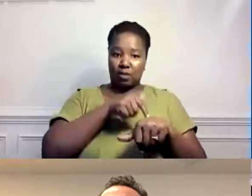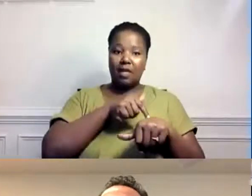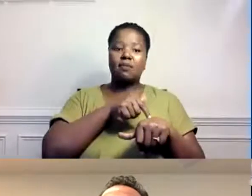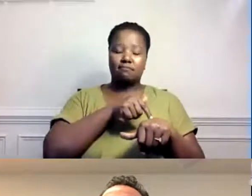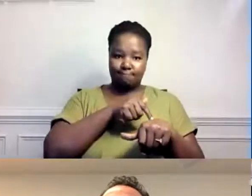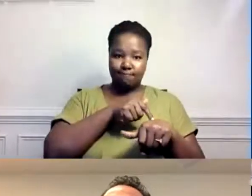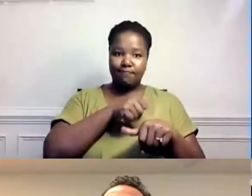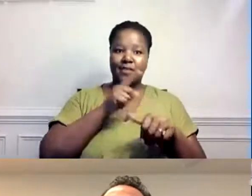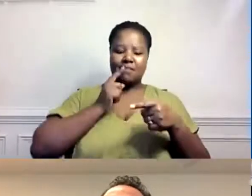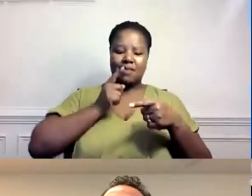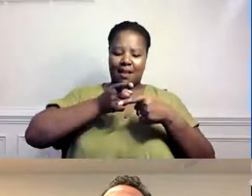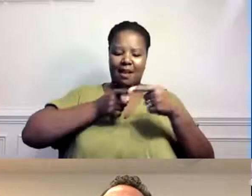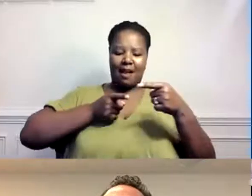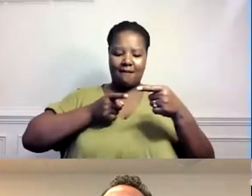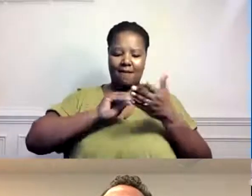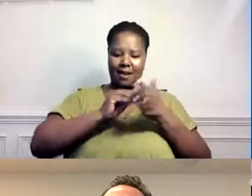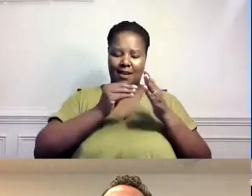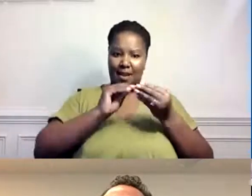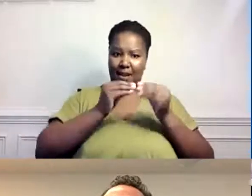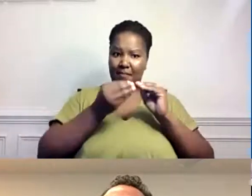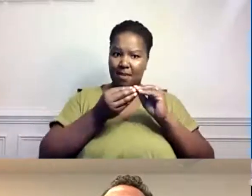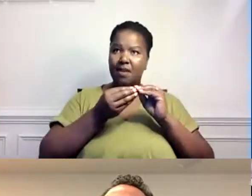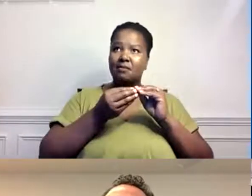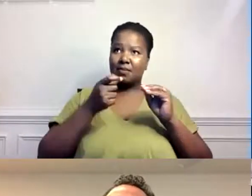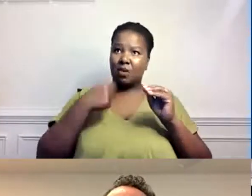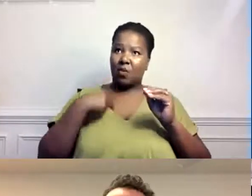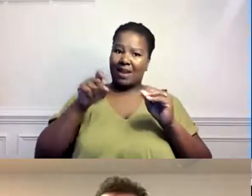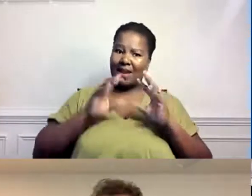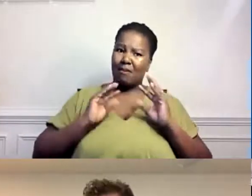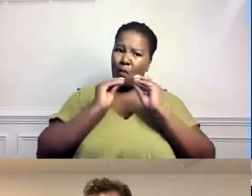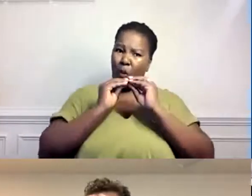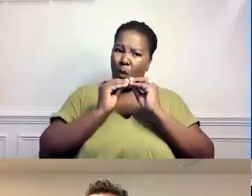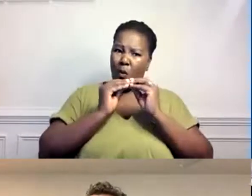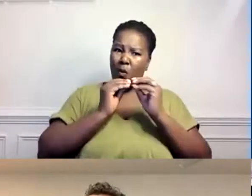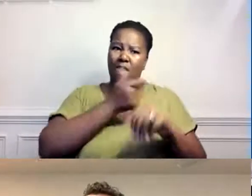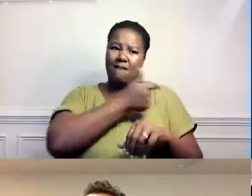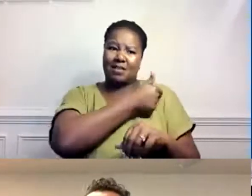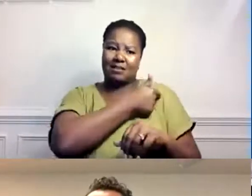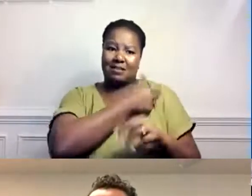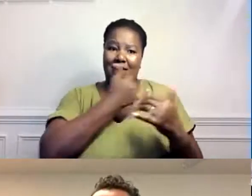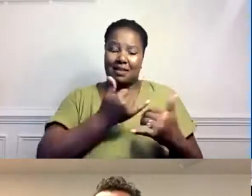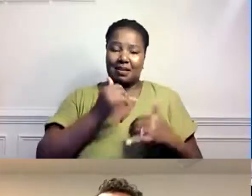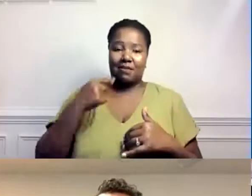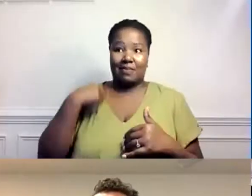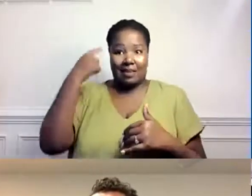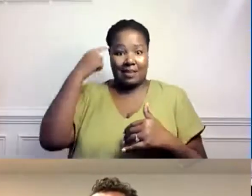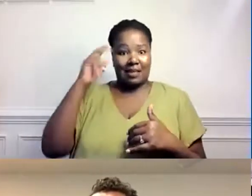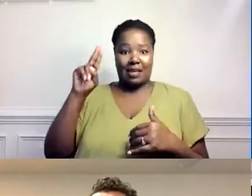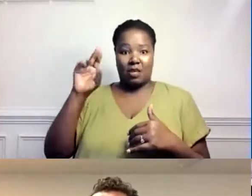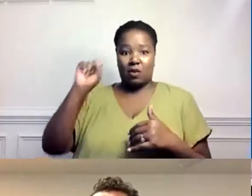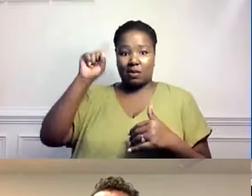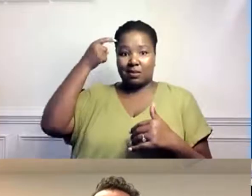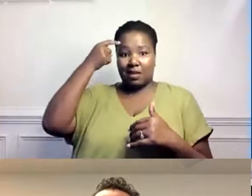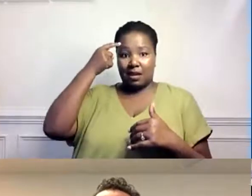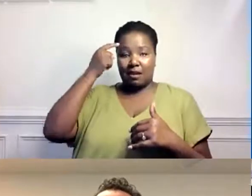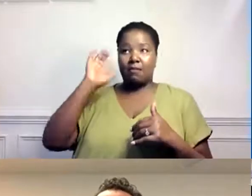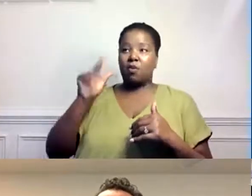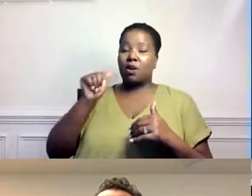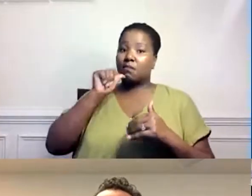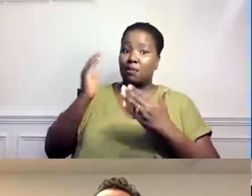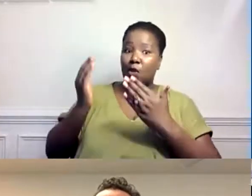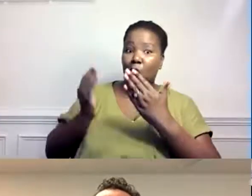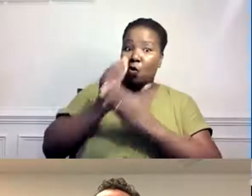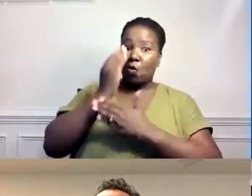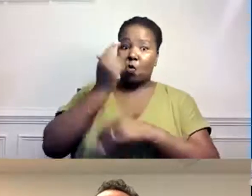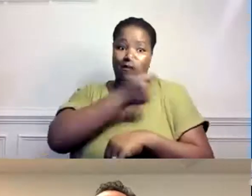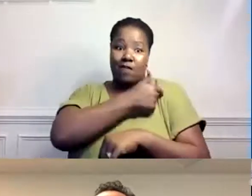need more vaccine. And so I think the US government is going to be open to new vaccines as